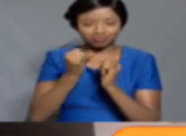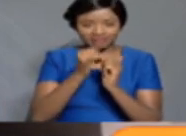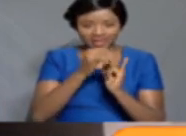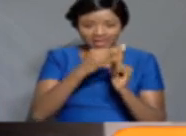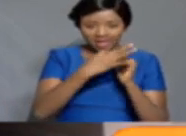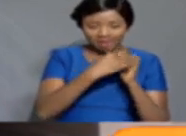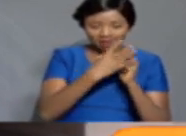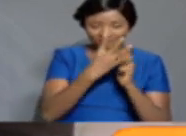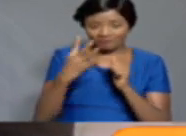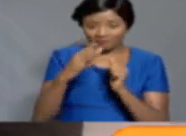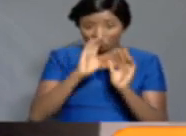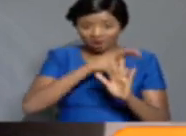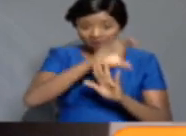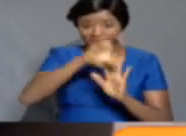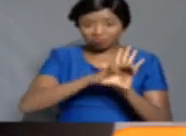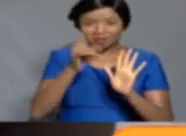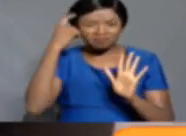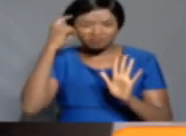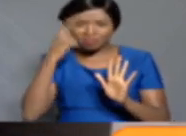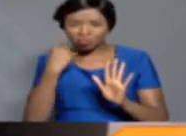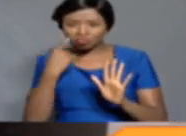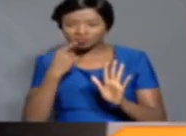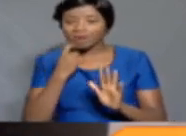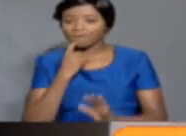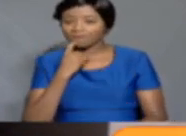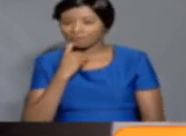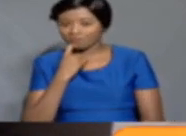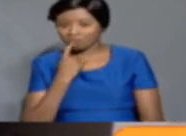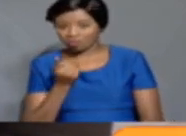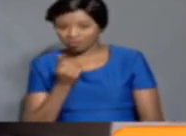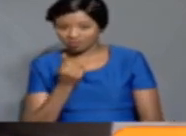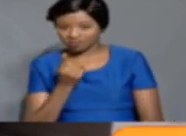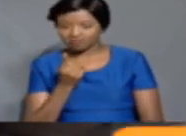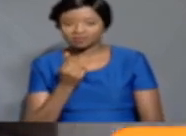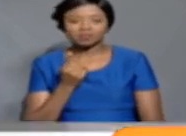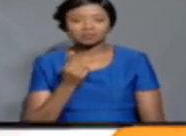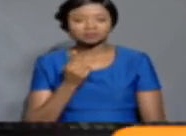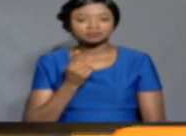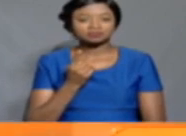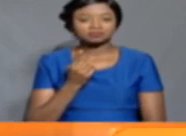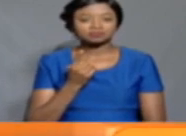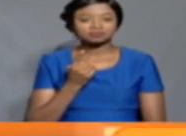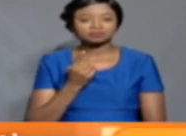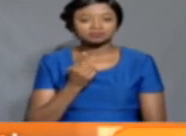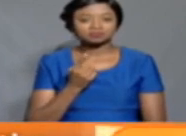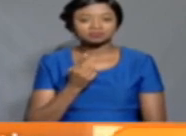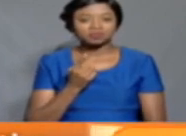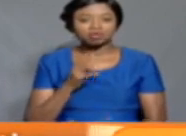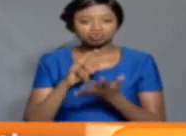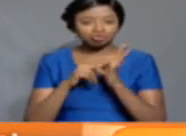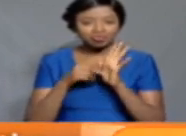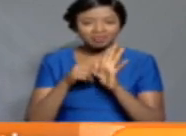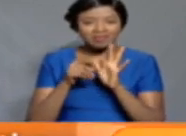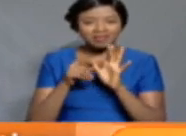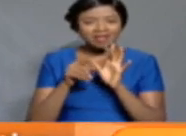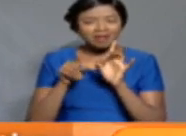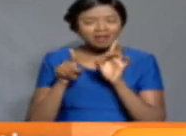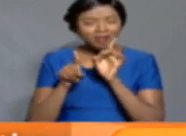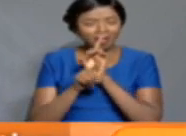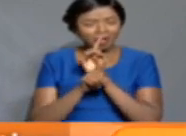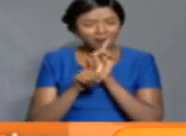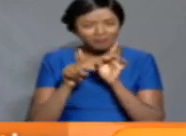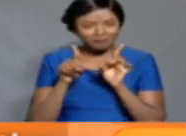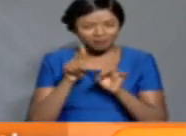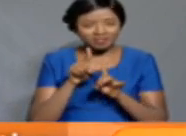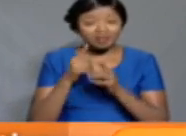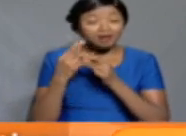Moi. So some of these things, the buck stops somewhere, and that somewhere is at the president's table. And he's been quiet about this,